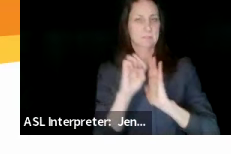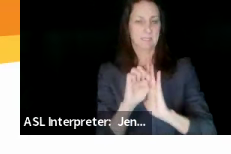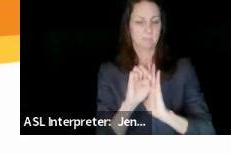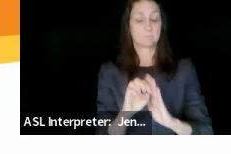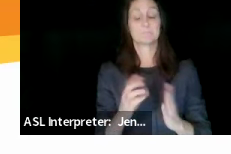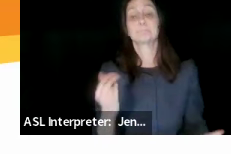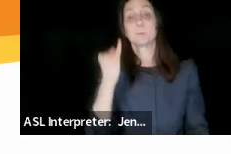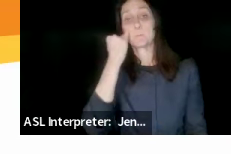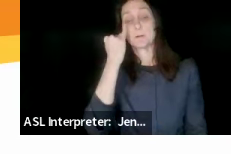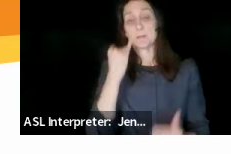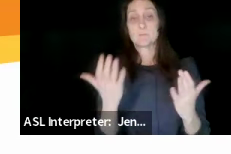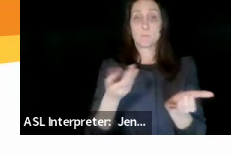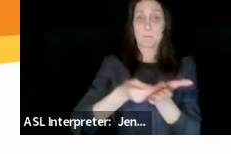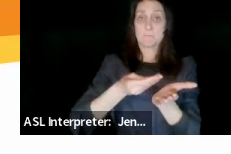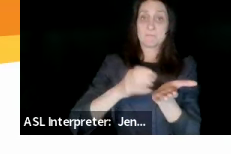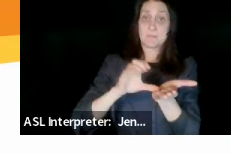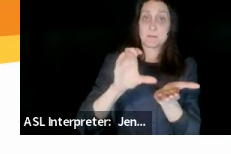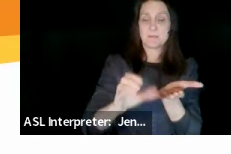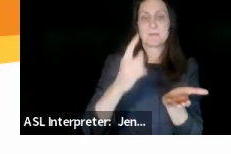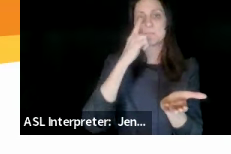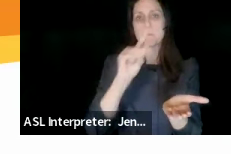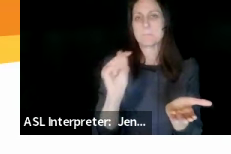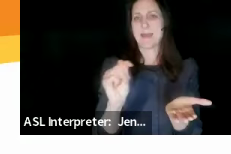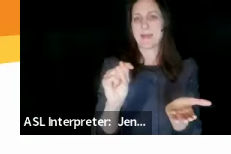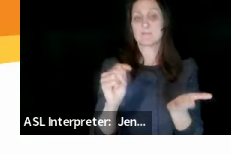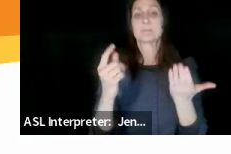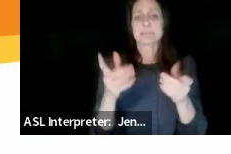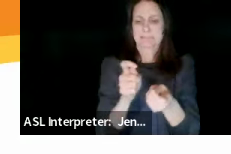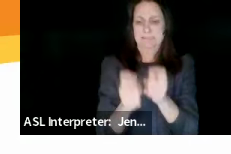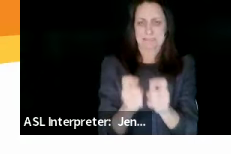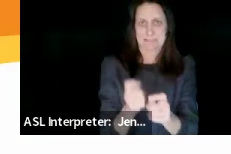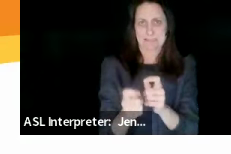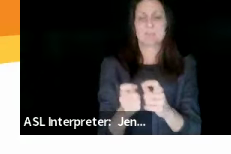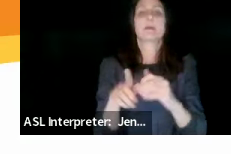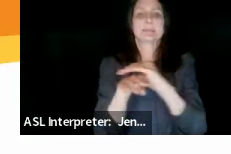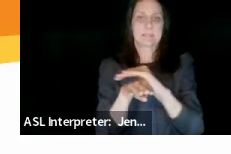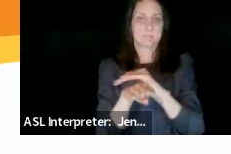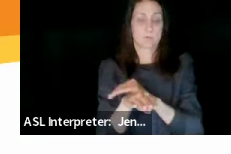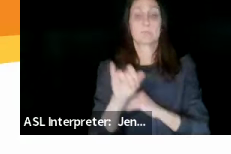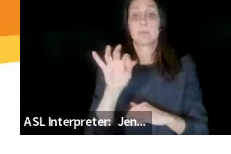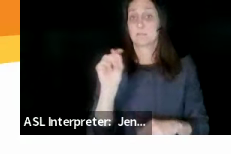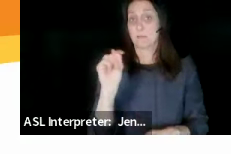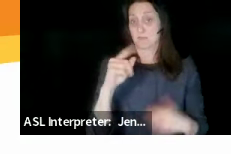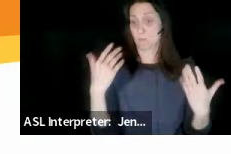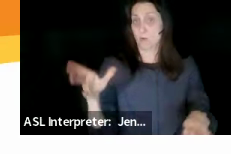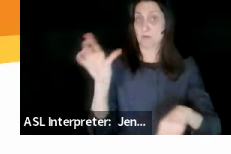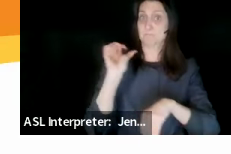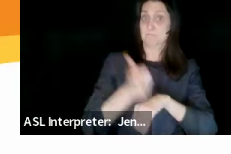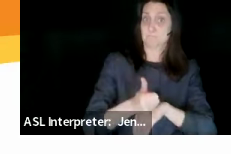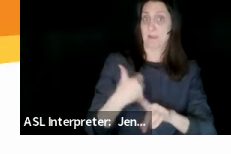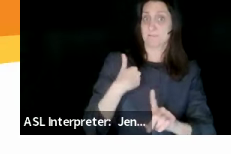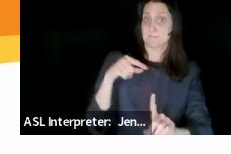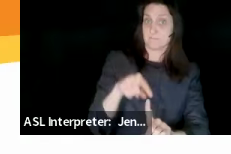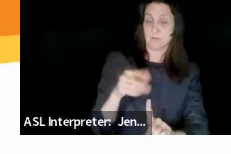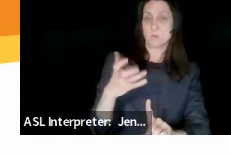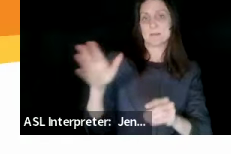bathroom modification, that is allowed as long as the bathroom already exists. And you can put things like grab bars or accessible